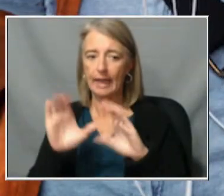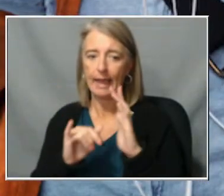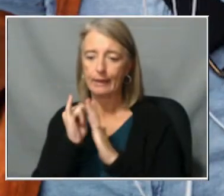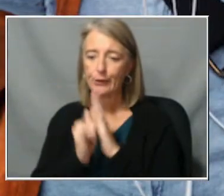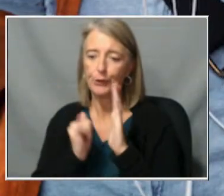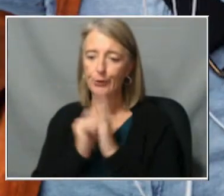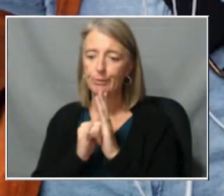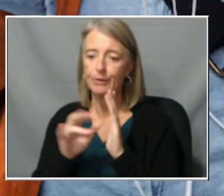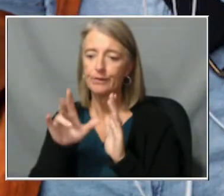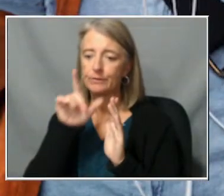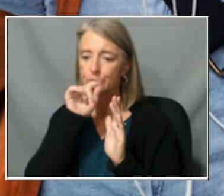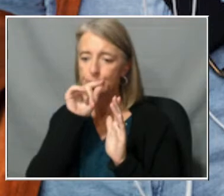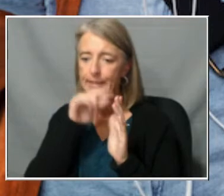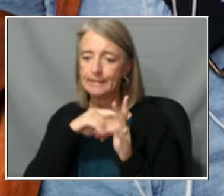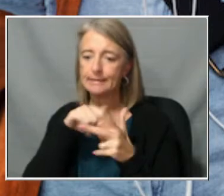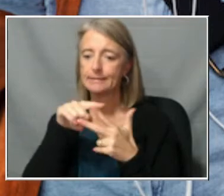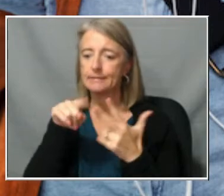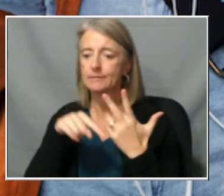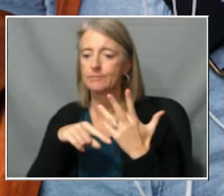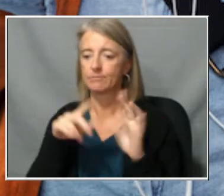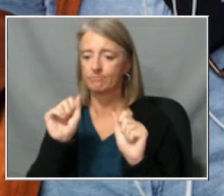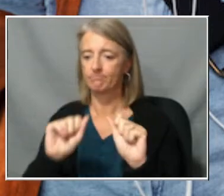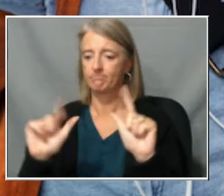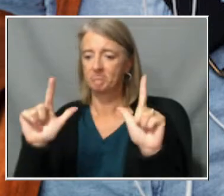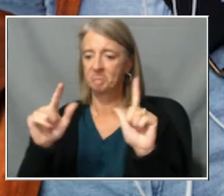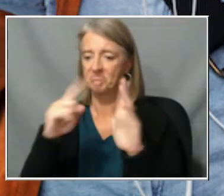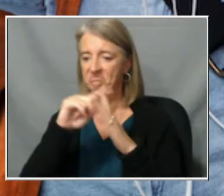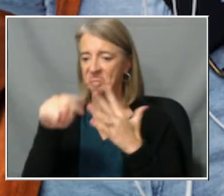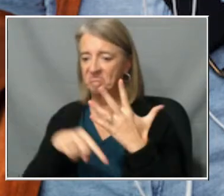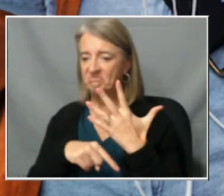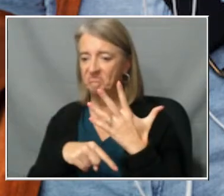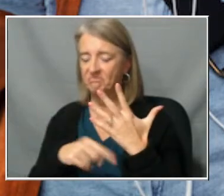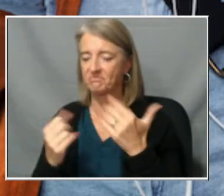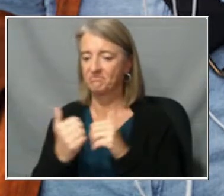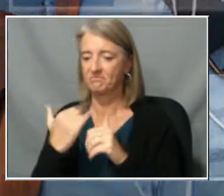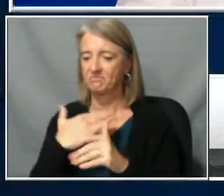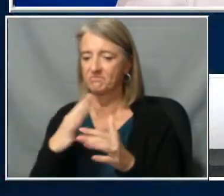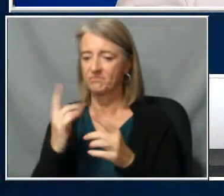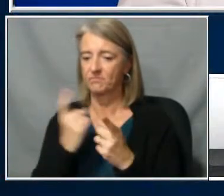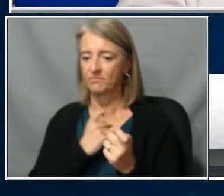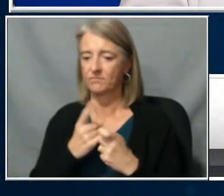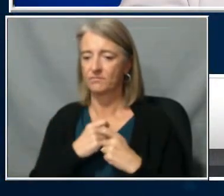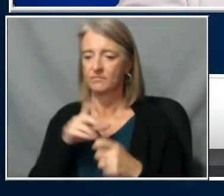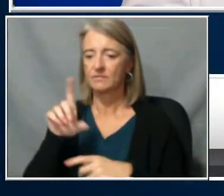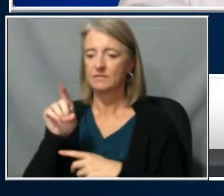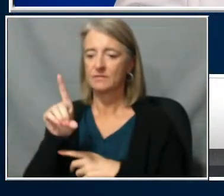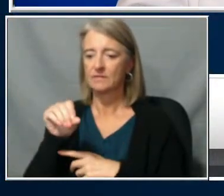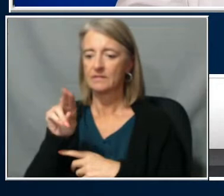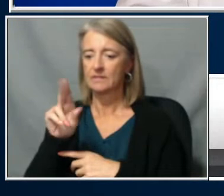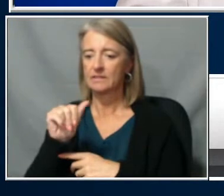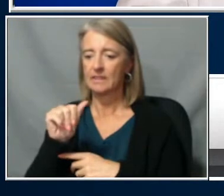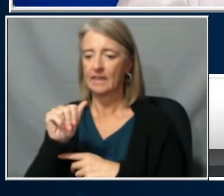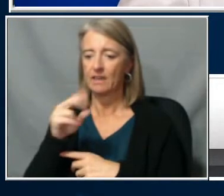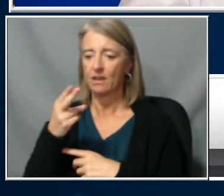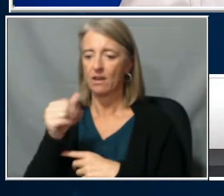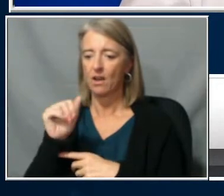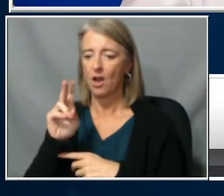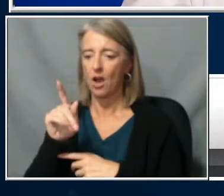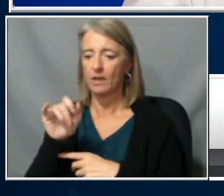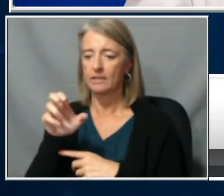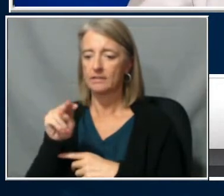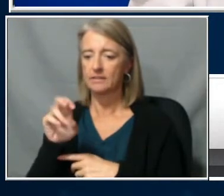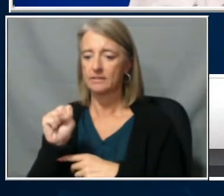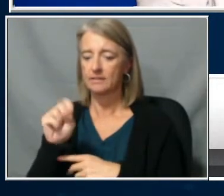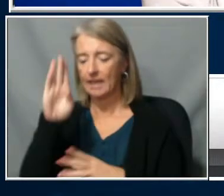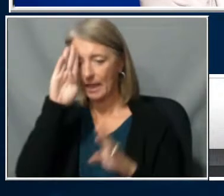Medical News Network. Info is there on your screen. Let's get that code count. Dr. Dana Hawkinson, Medical Director of Infection Prevention and Control. How are you? Yeah. Hi.